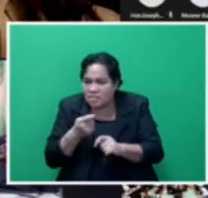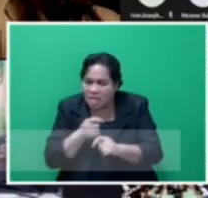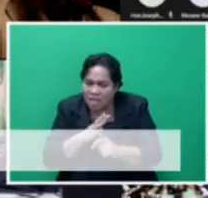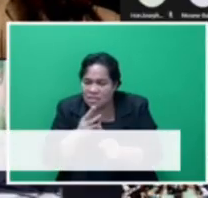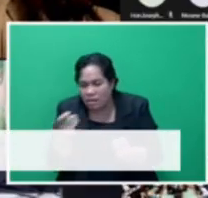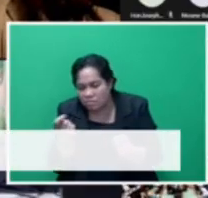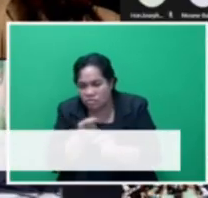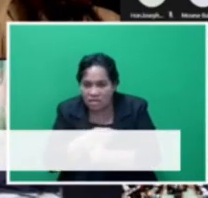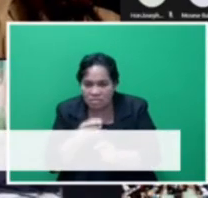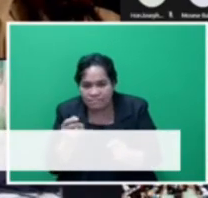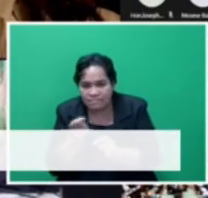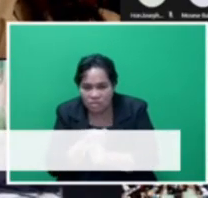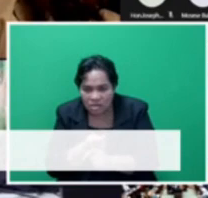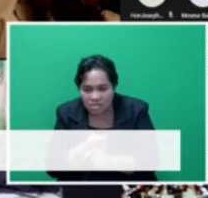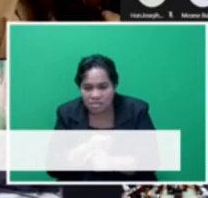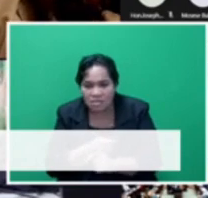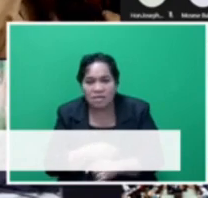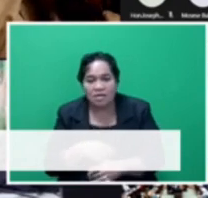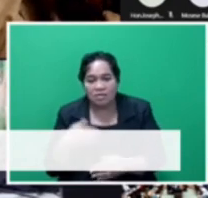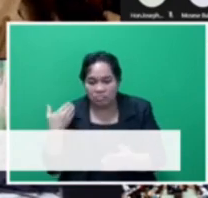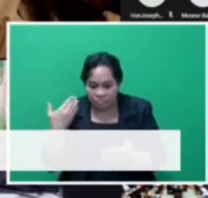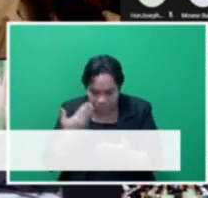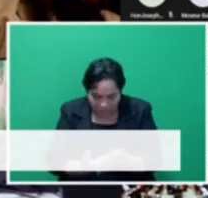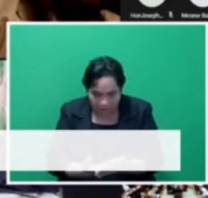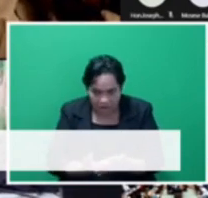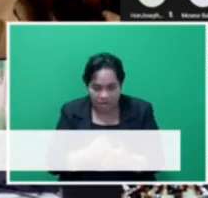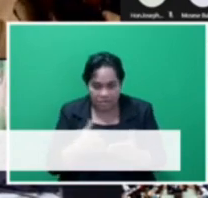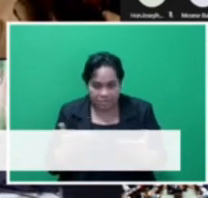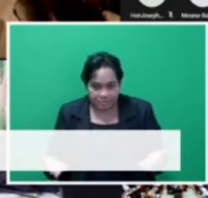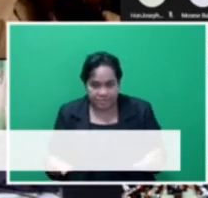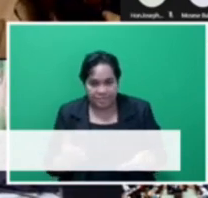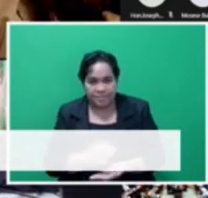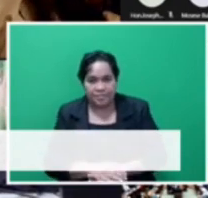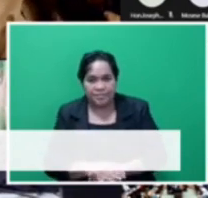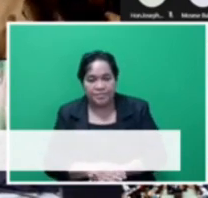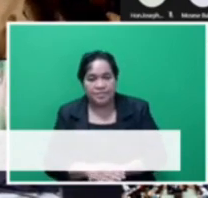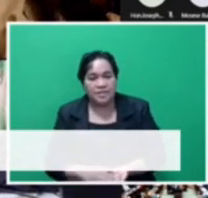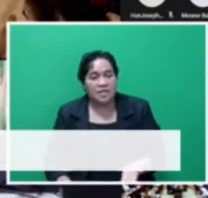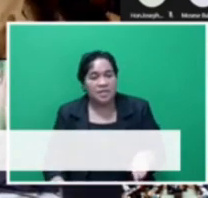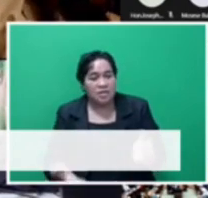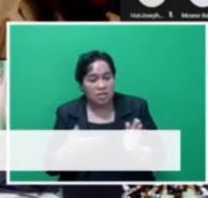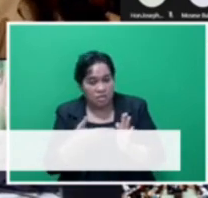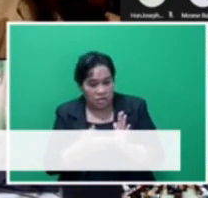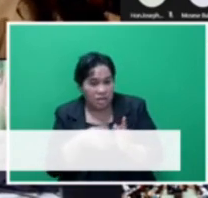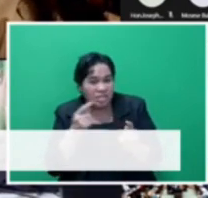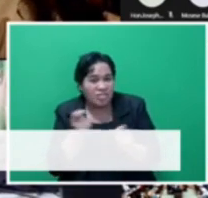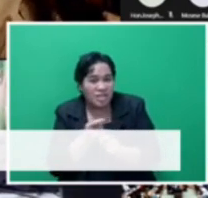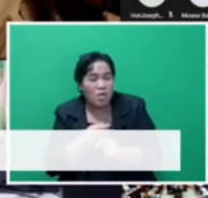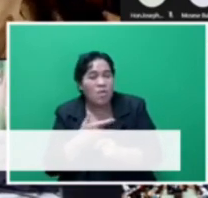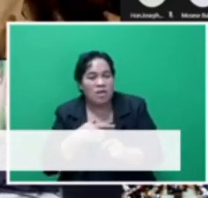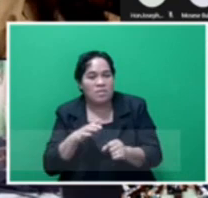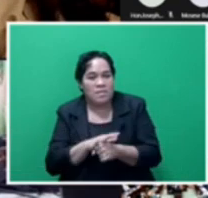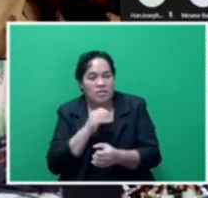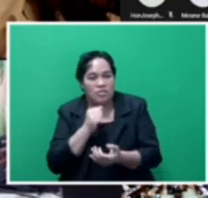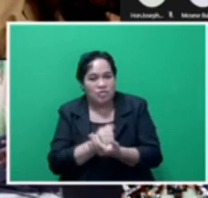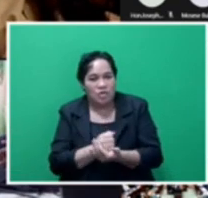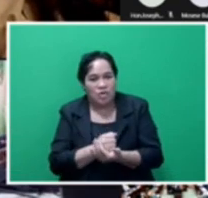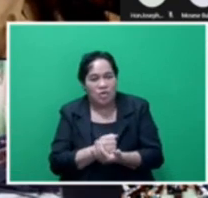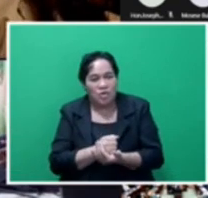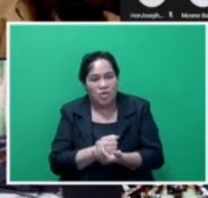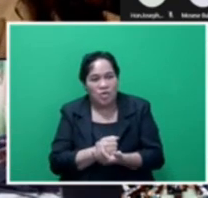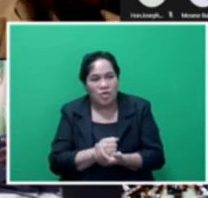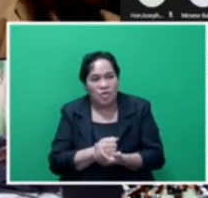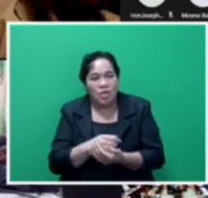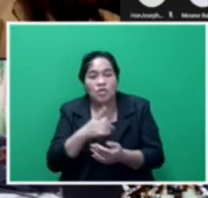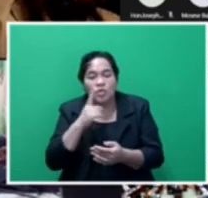amendment that's been brought in terms of ensuring that we can be able to provide fines as